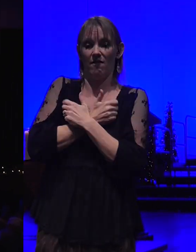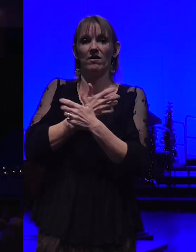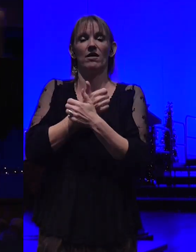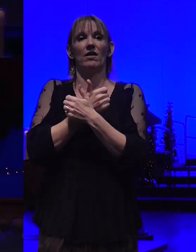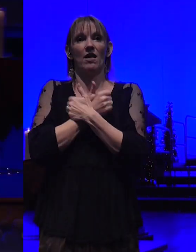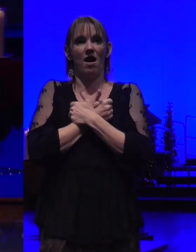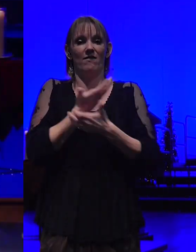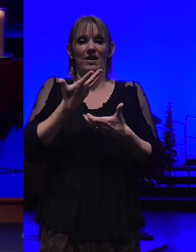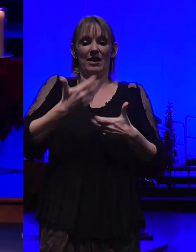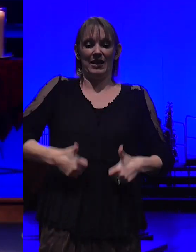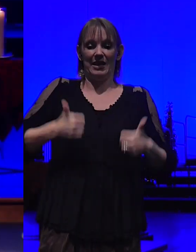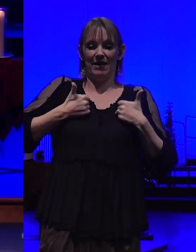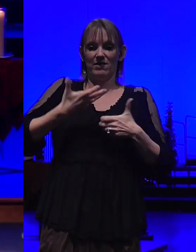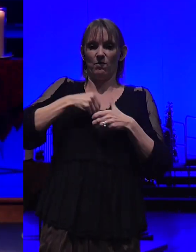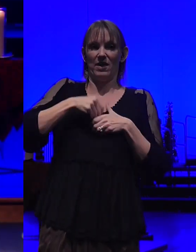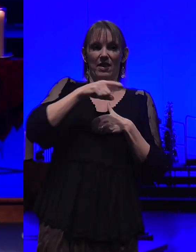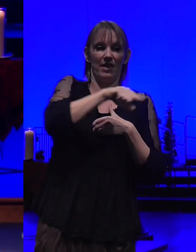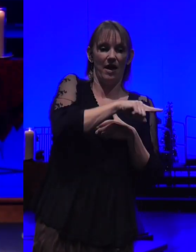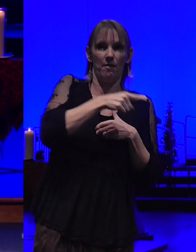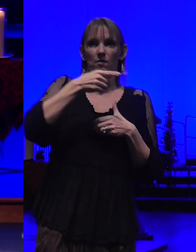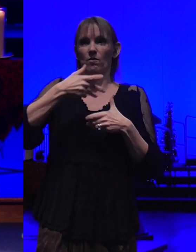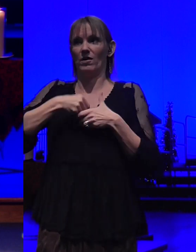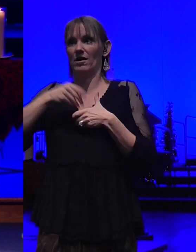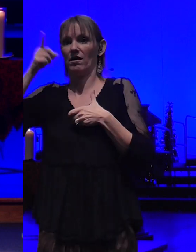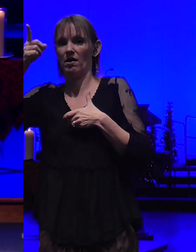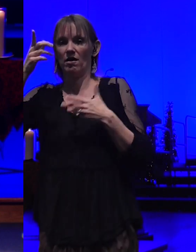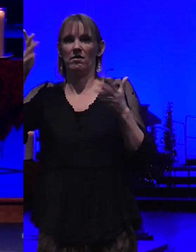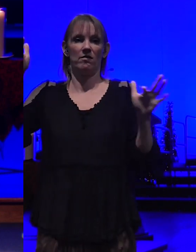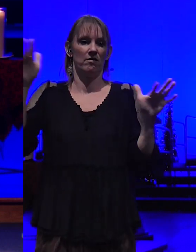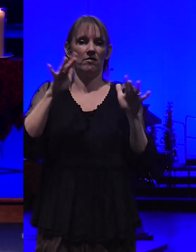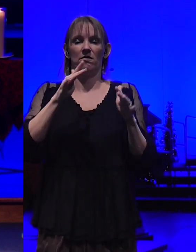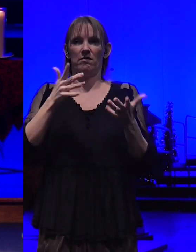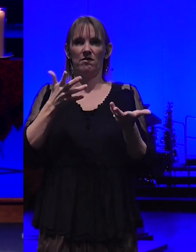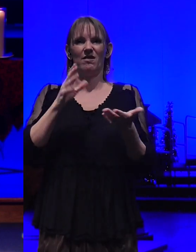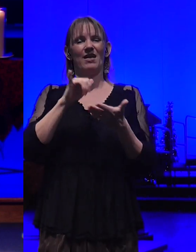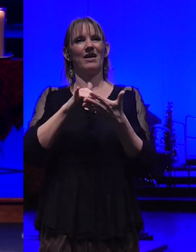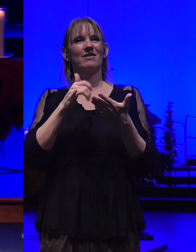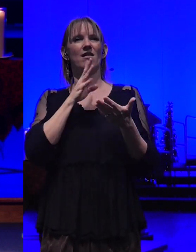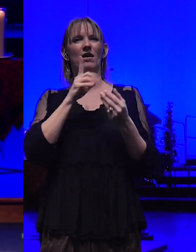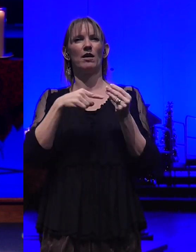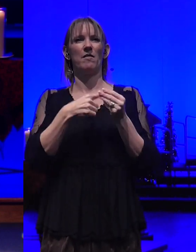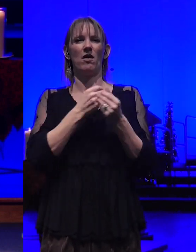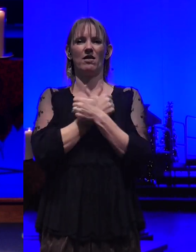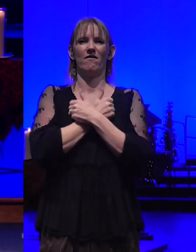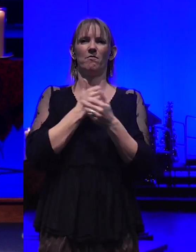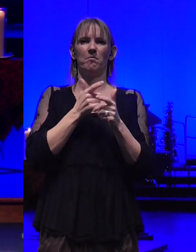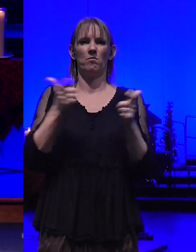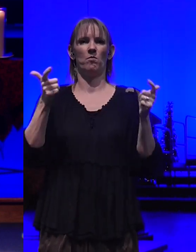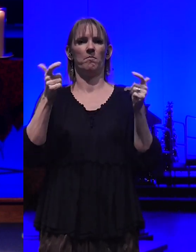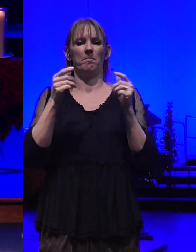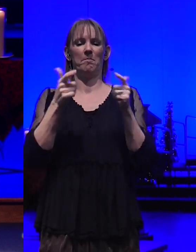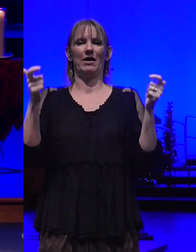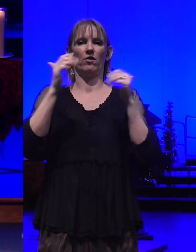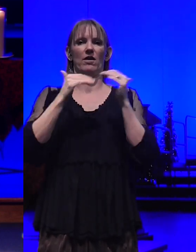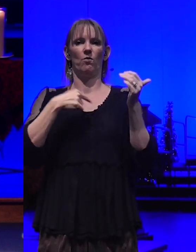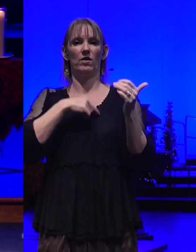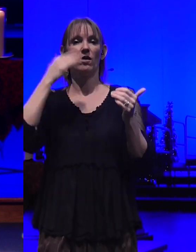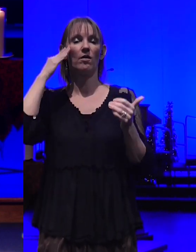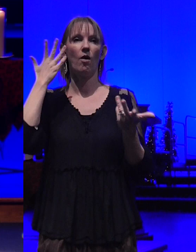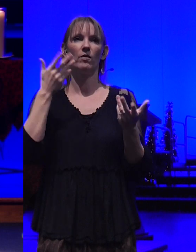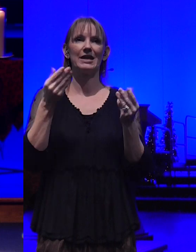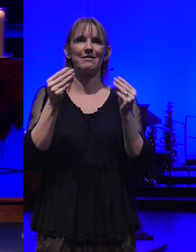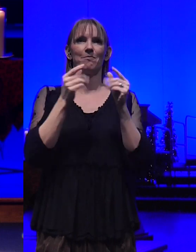them, that's bespeaking a love far more than we can even know. It's beyond all words. And yet we